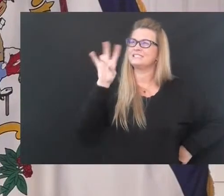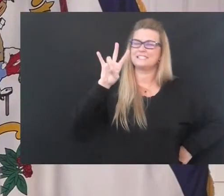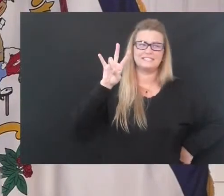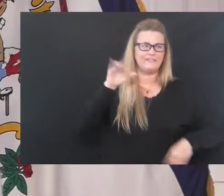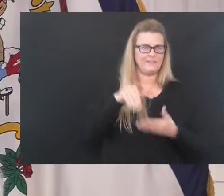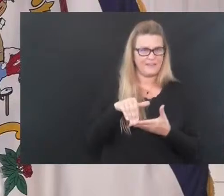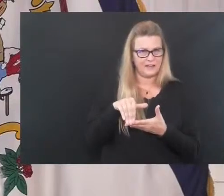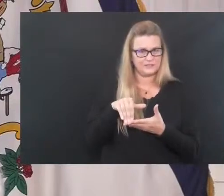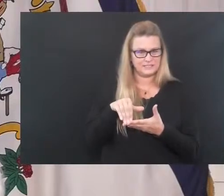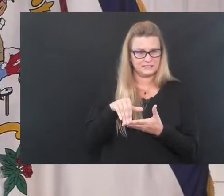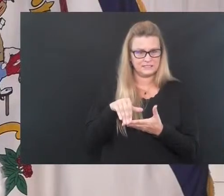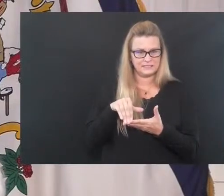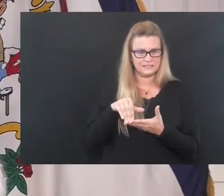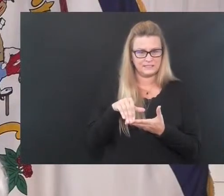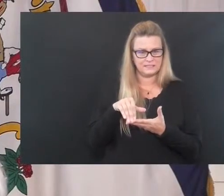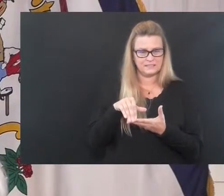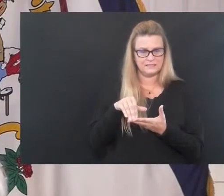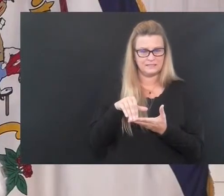767,000